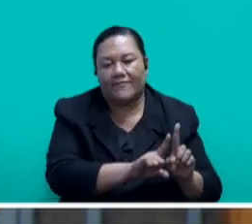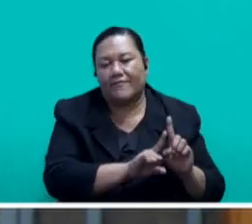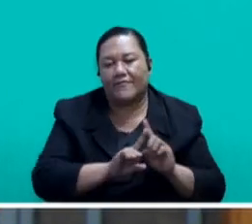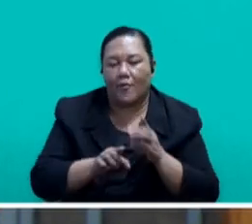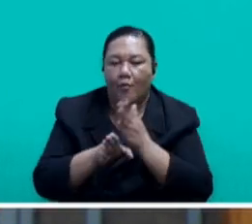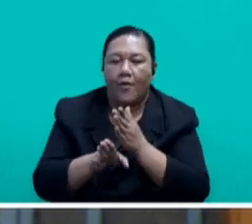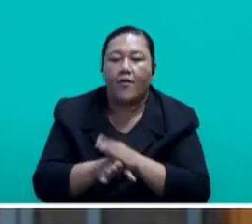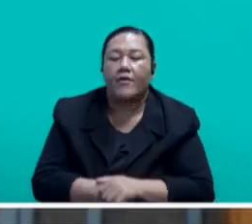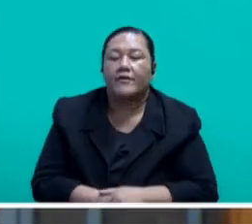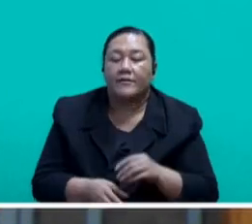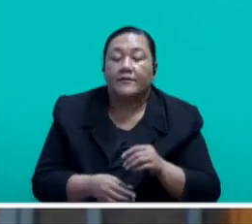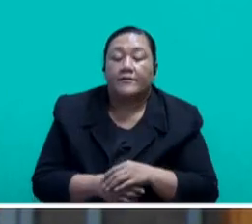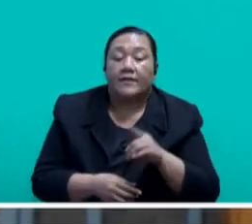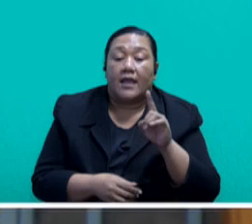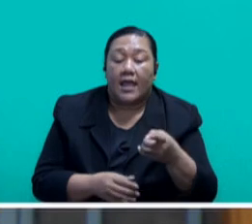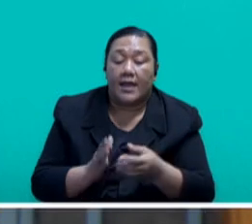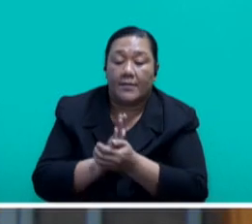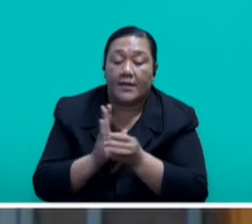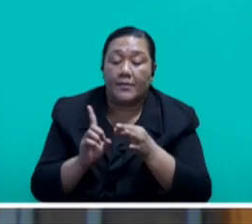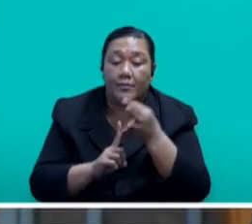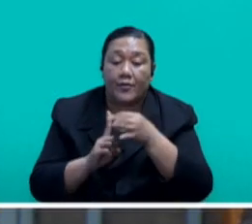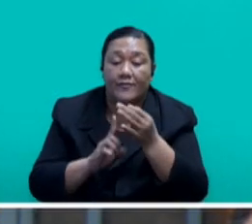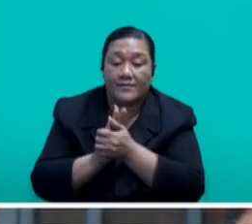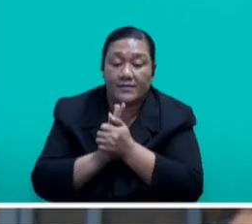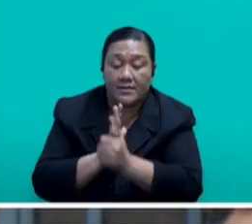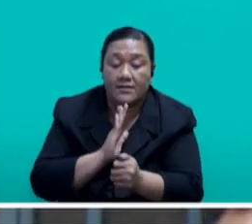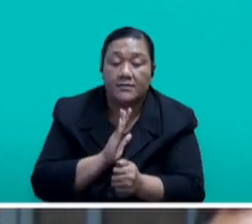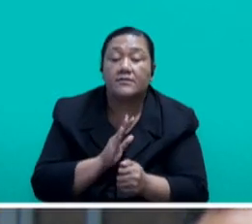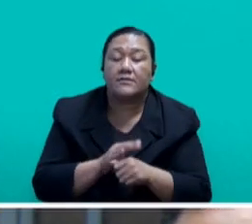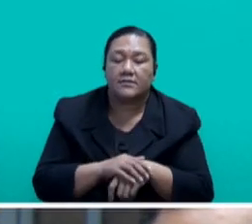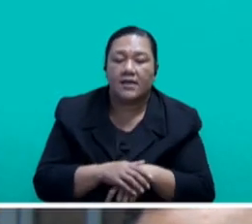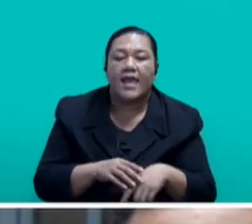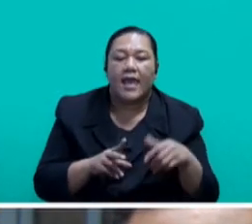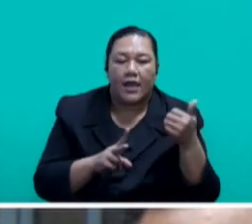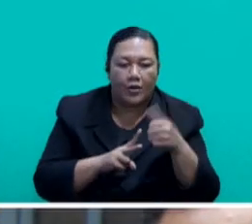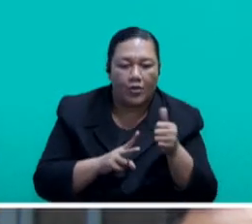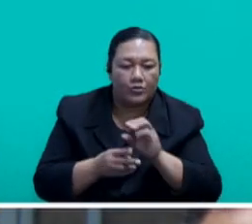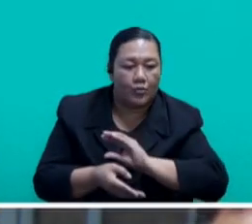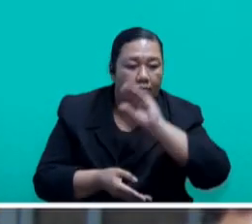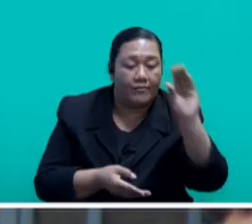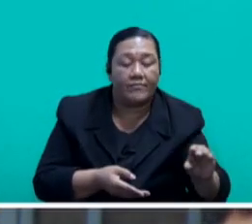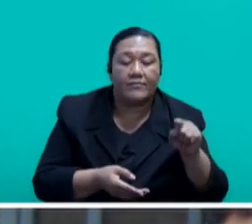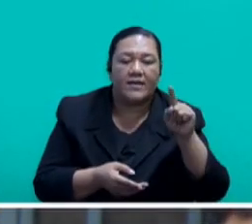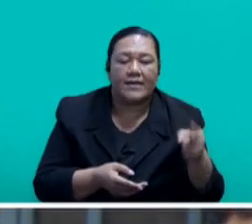village improvement scheme and the $4 million allocation for the Tauke land development